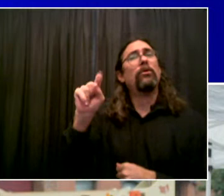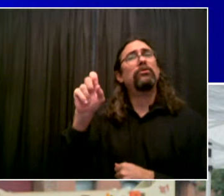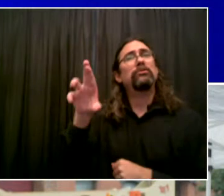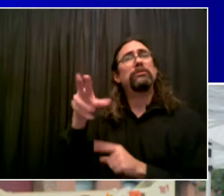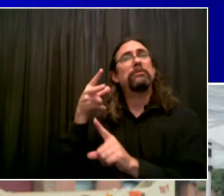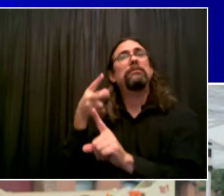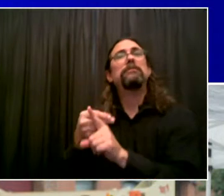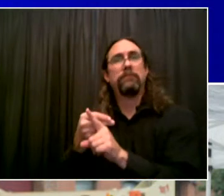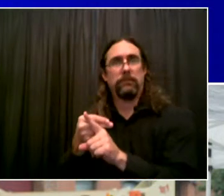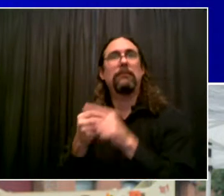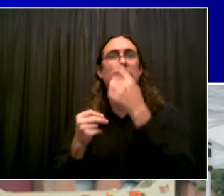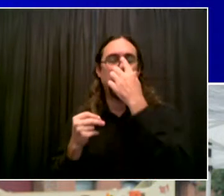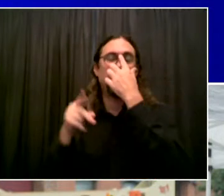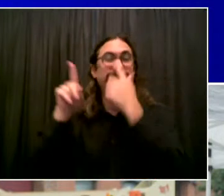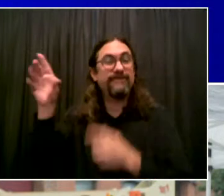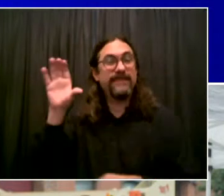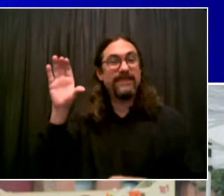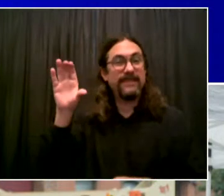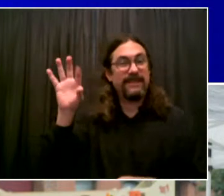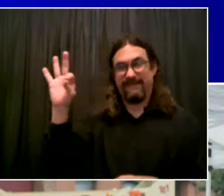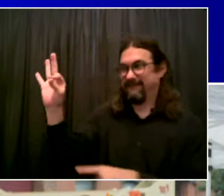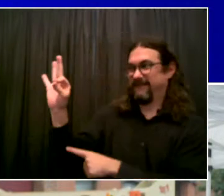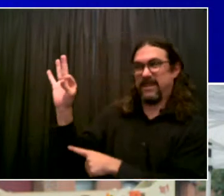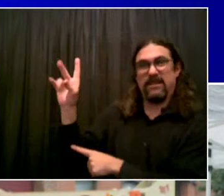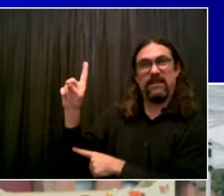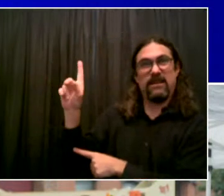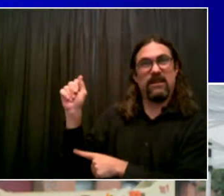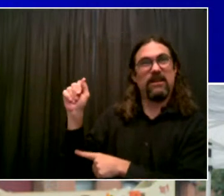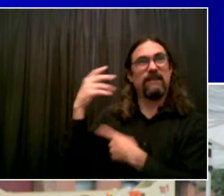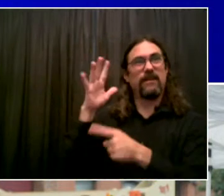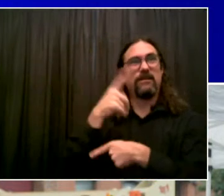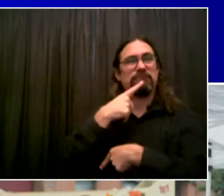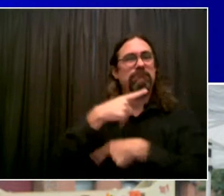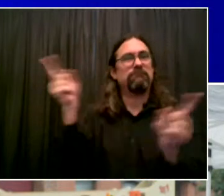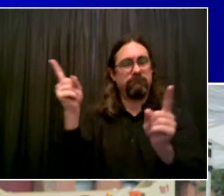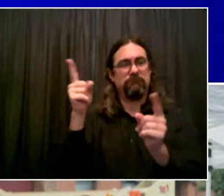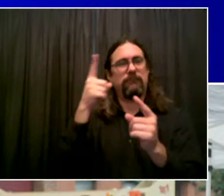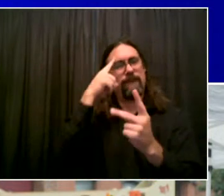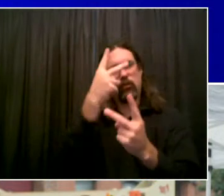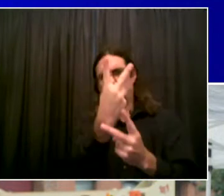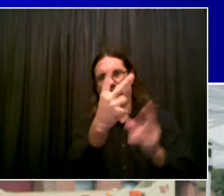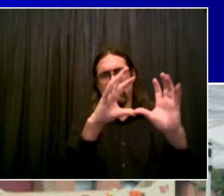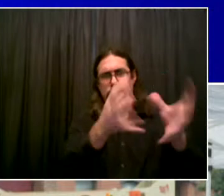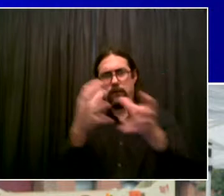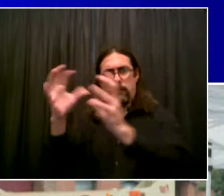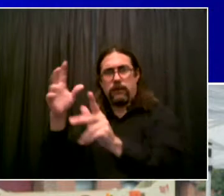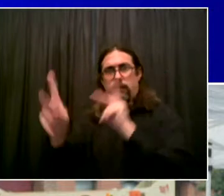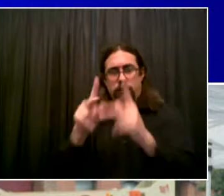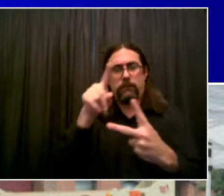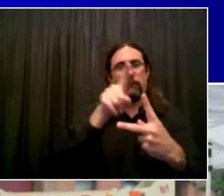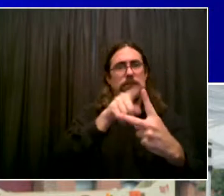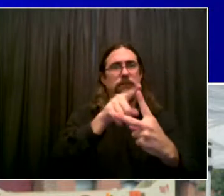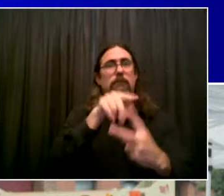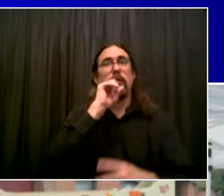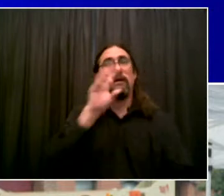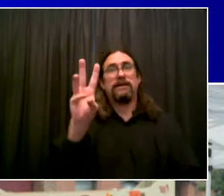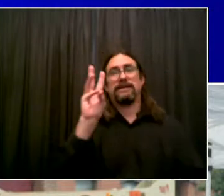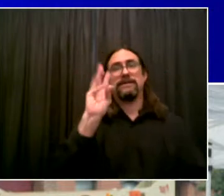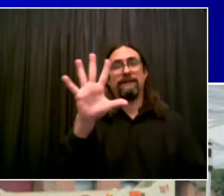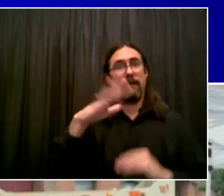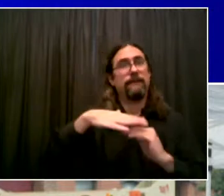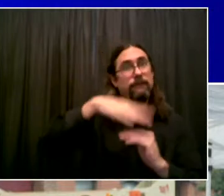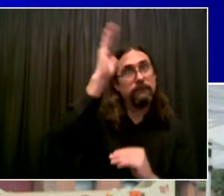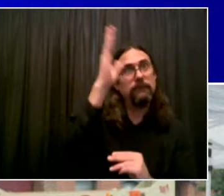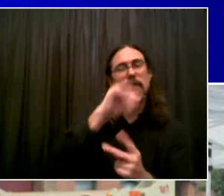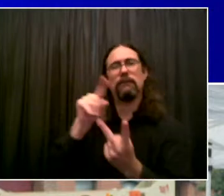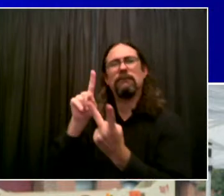the moment we get the clear authorization from the federal government and the ground rules. We've got over 1,900 sites ready. We have a